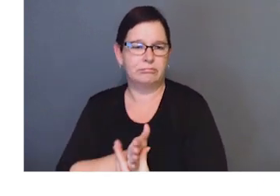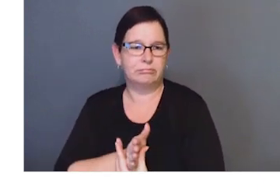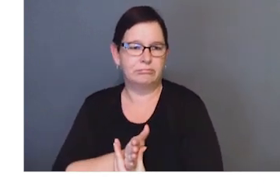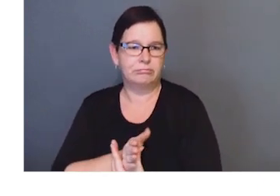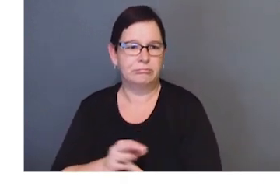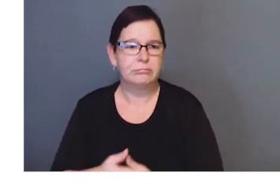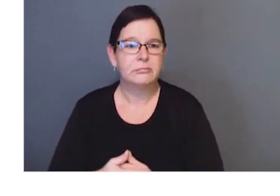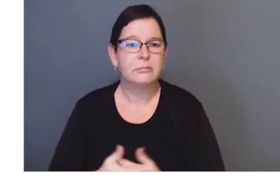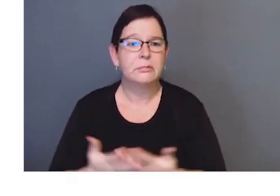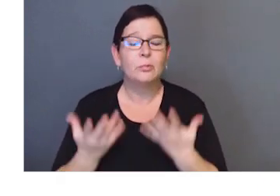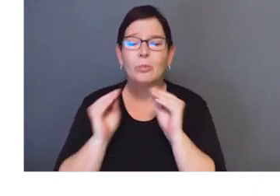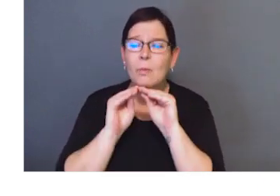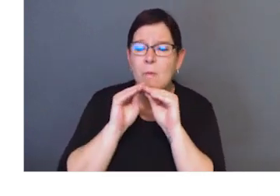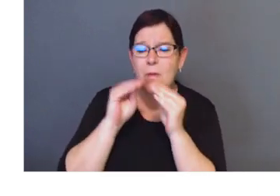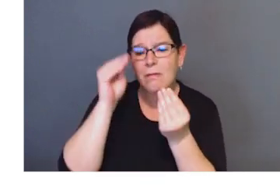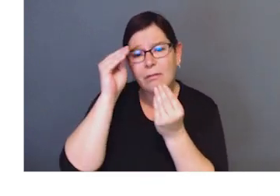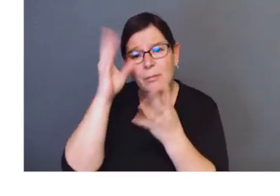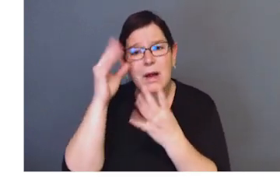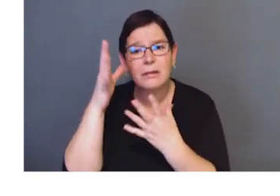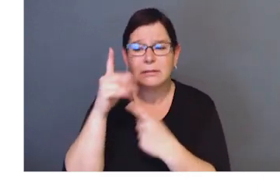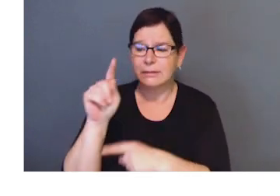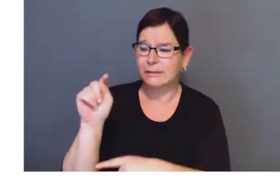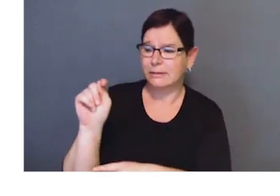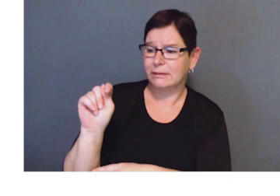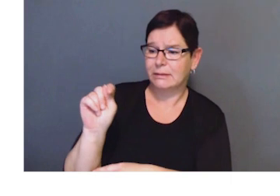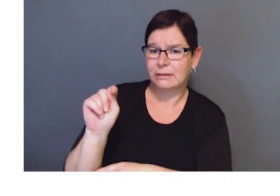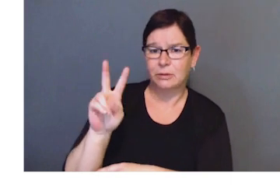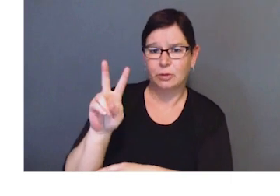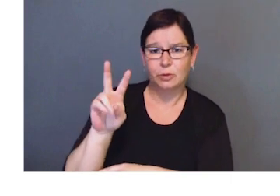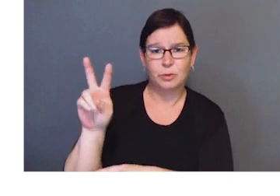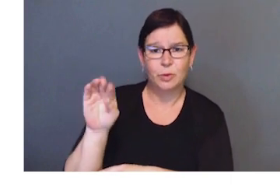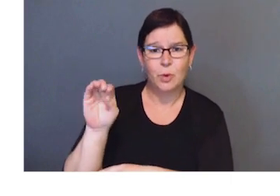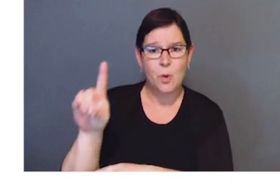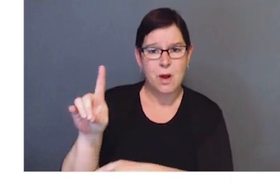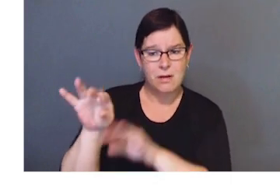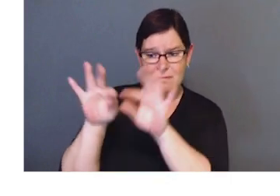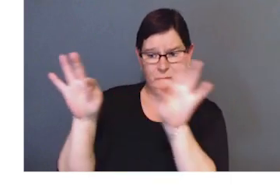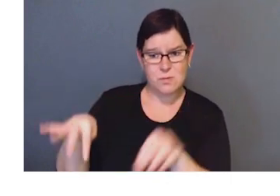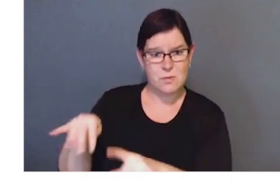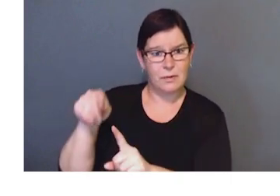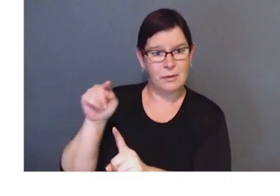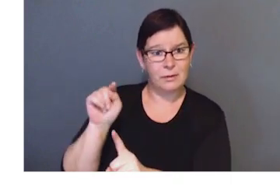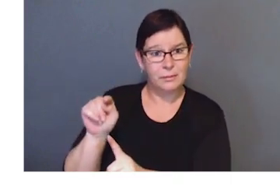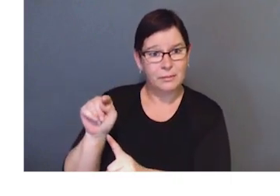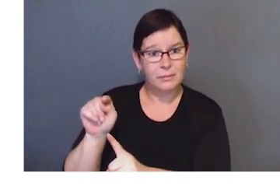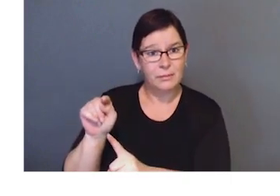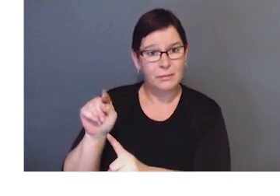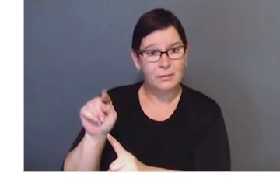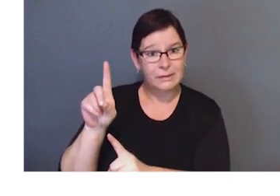T2201 Disability Tax Credit Certificate, visit the web address on your screen.